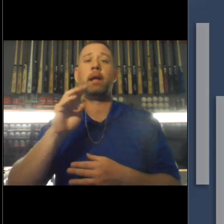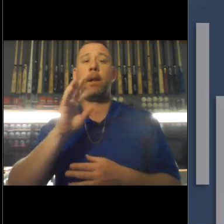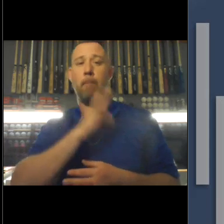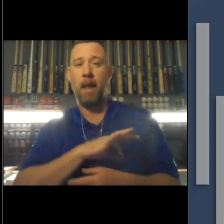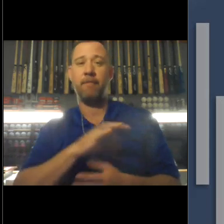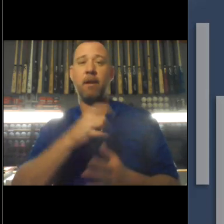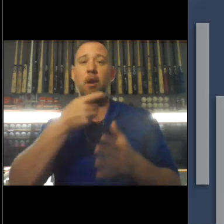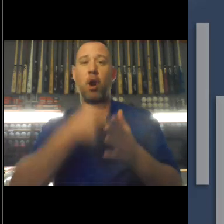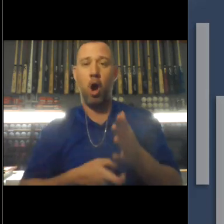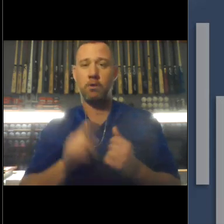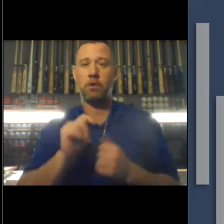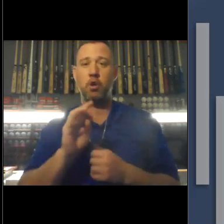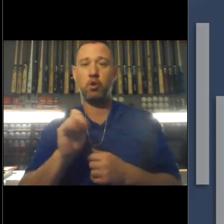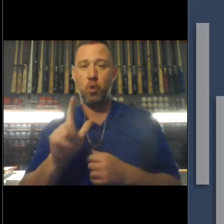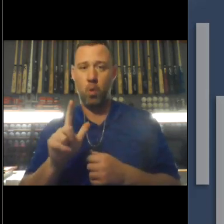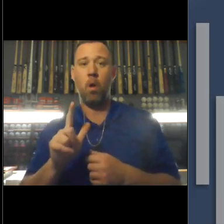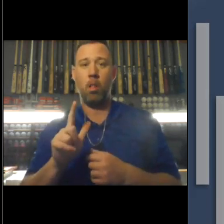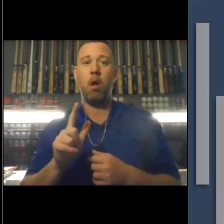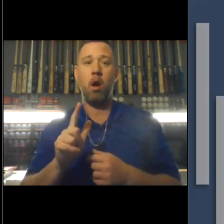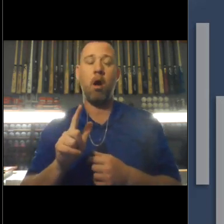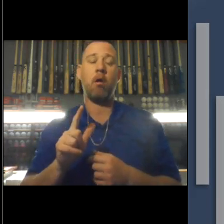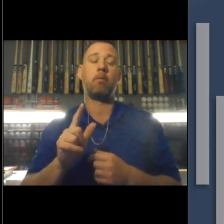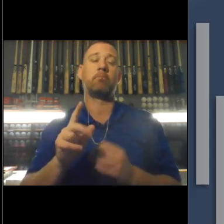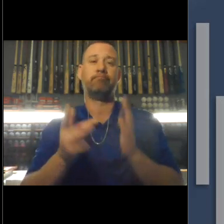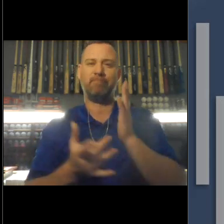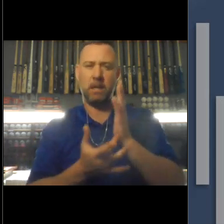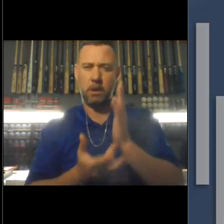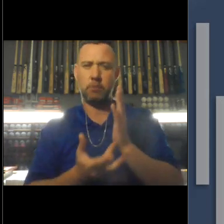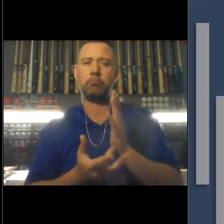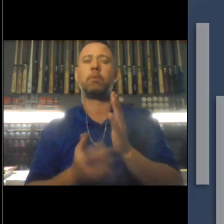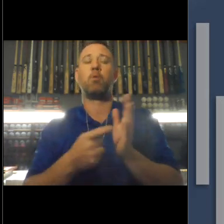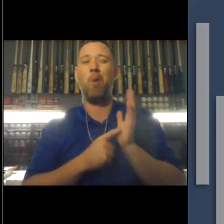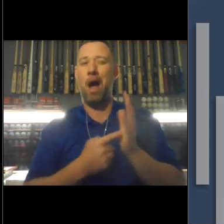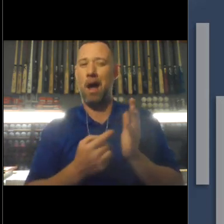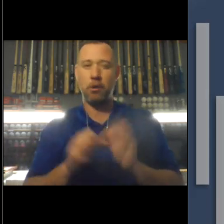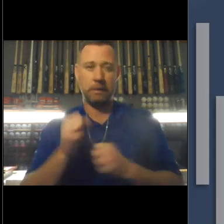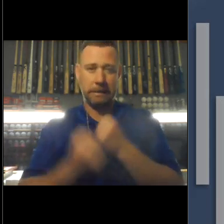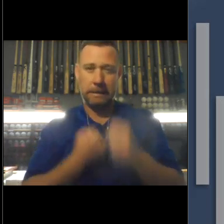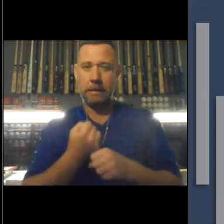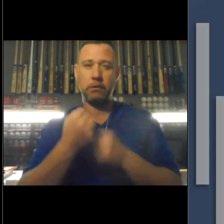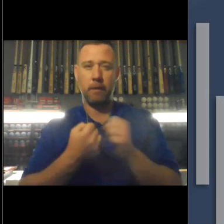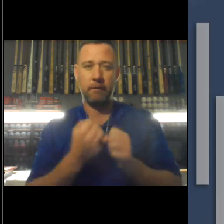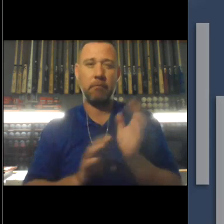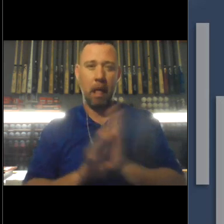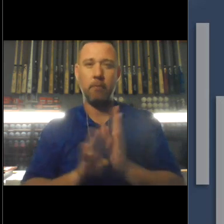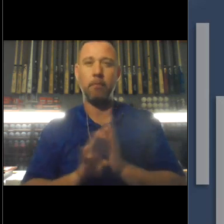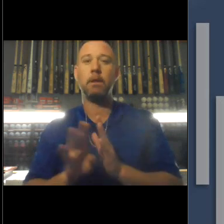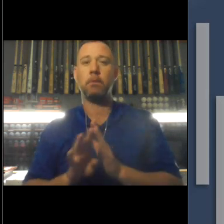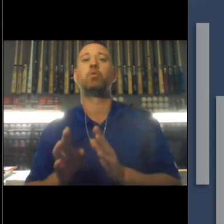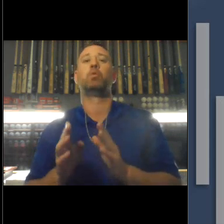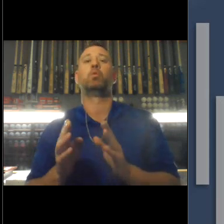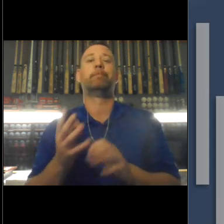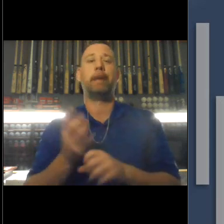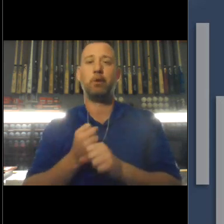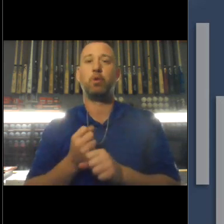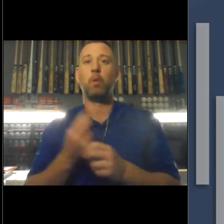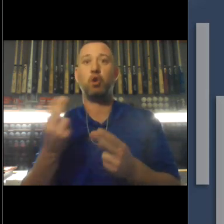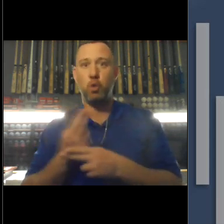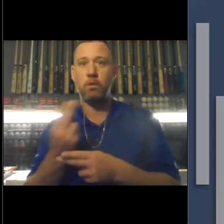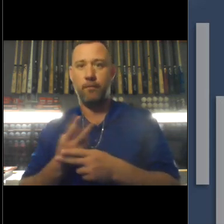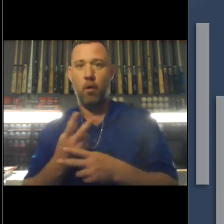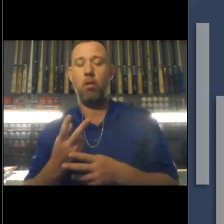are sophisticated programs that require years of development to get to a usable product. There is one